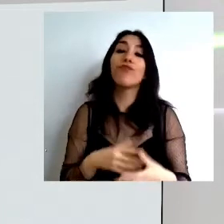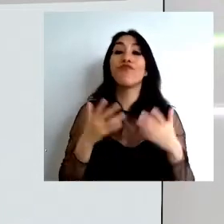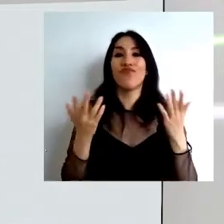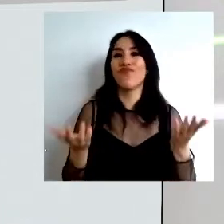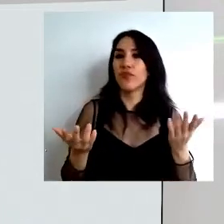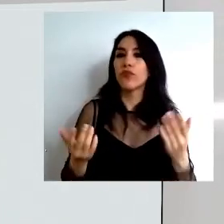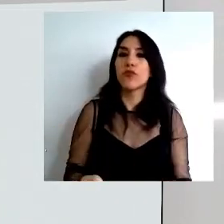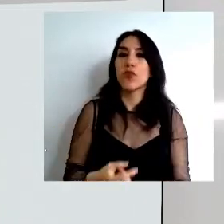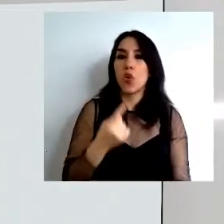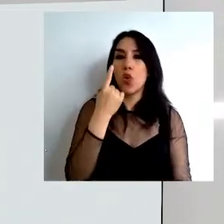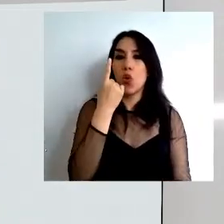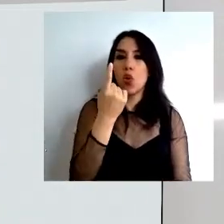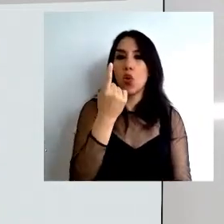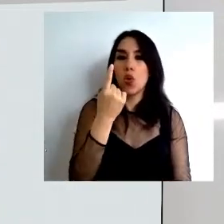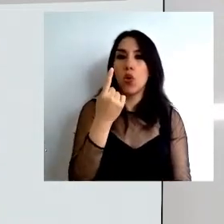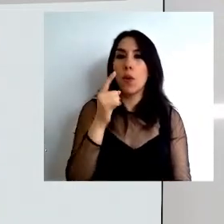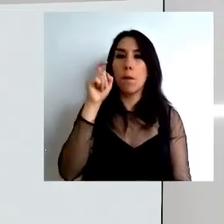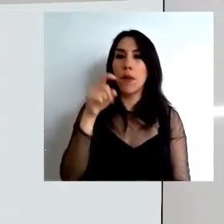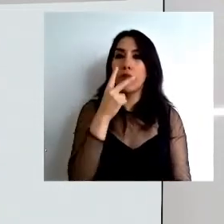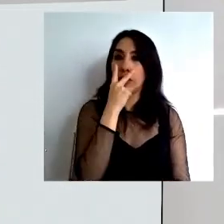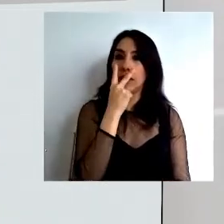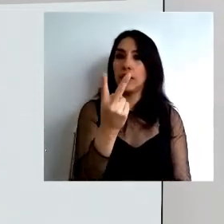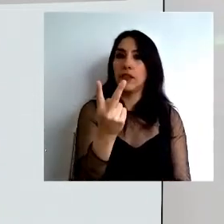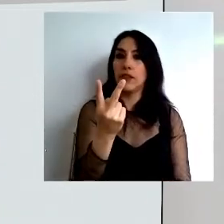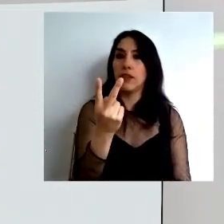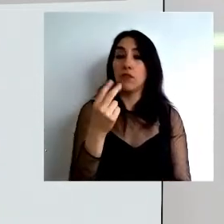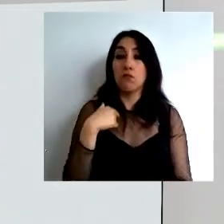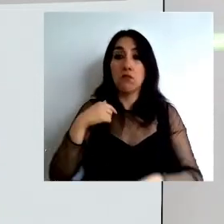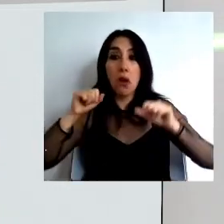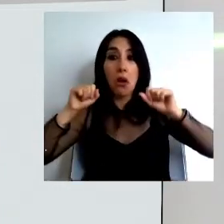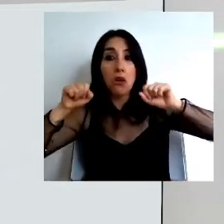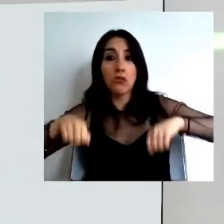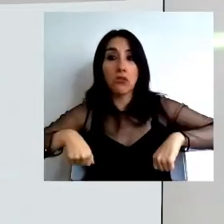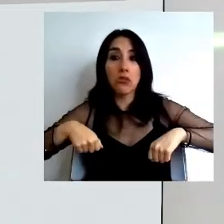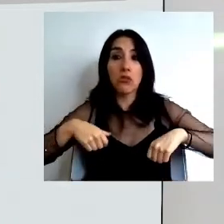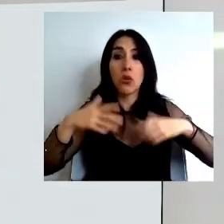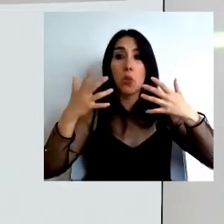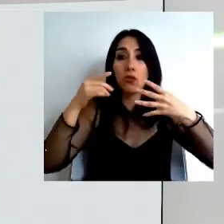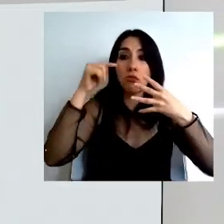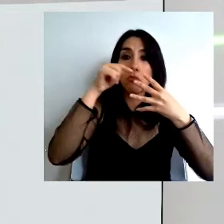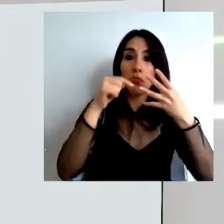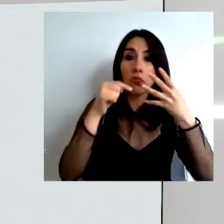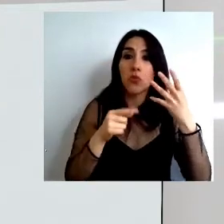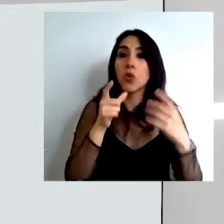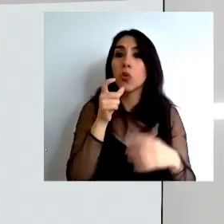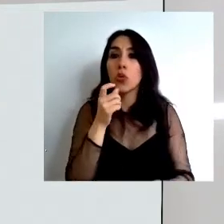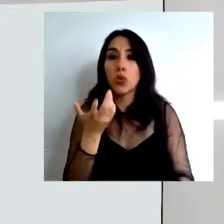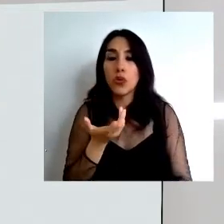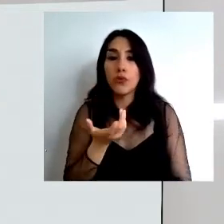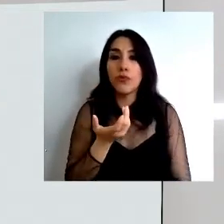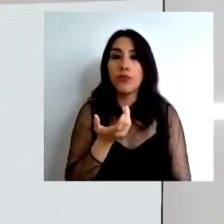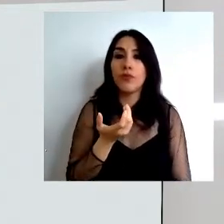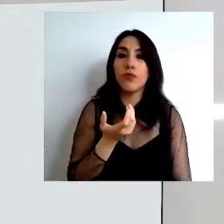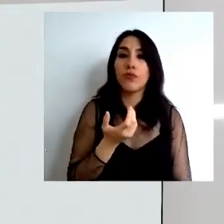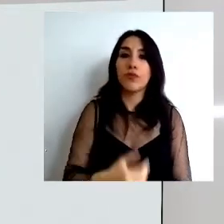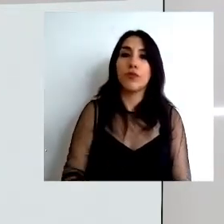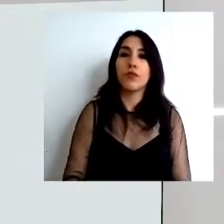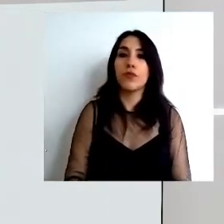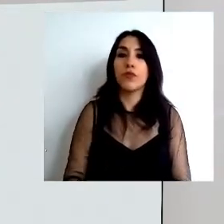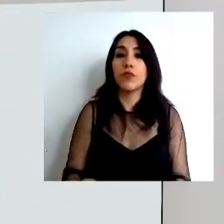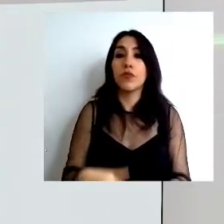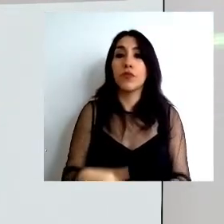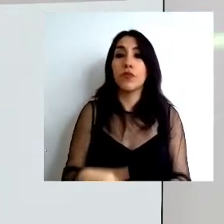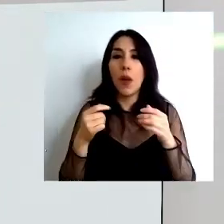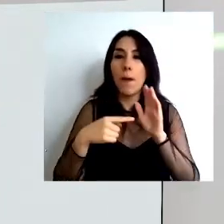how some of the examples I mentioned, Aflatum, for example, have set up a global impact measurement